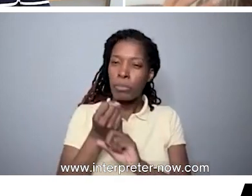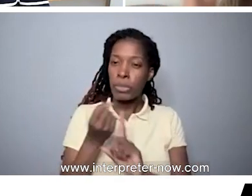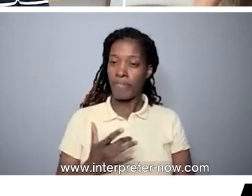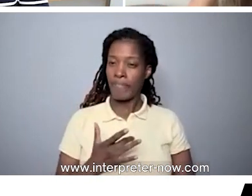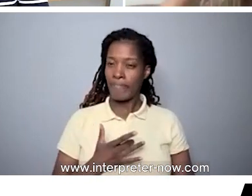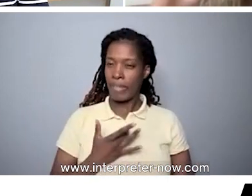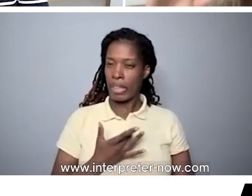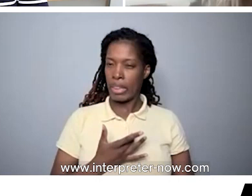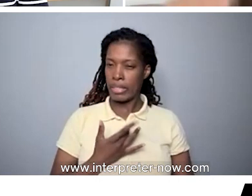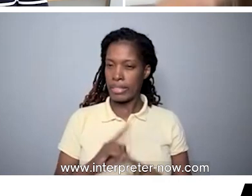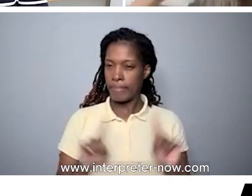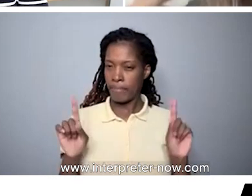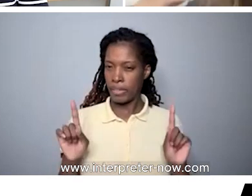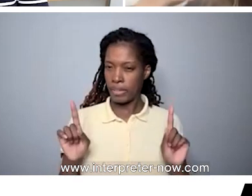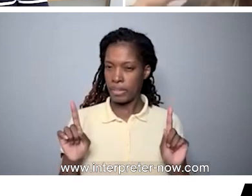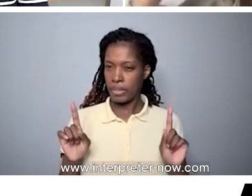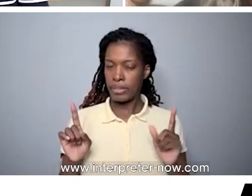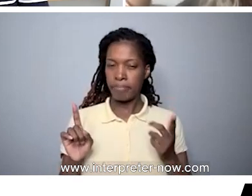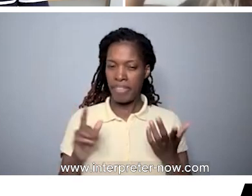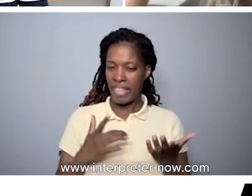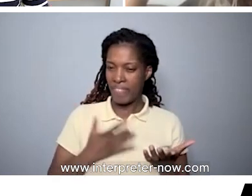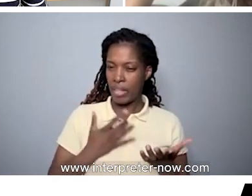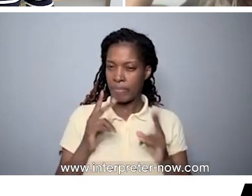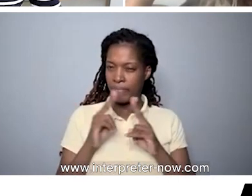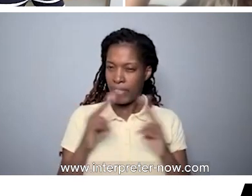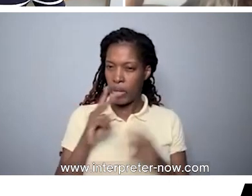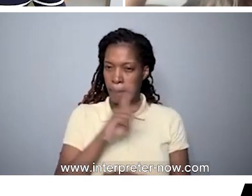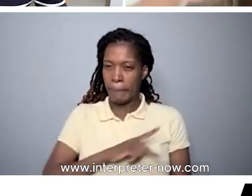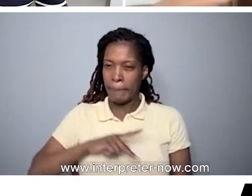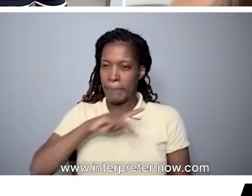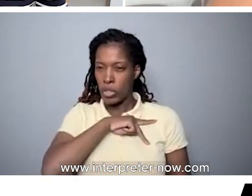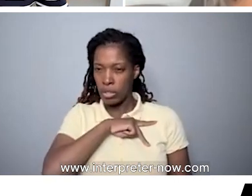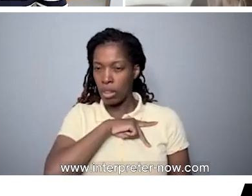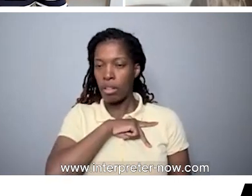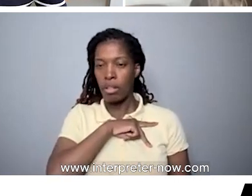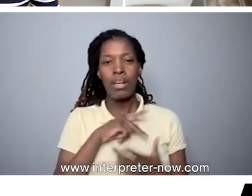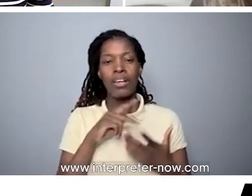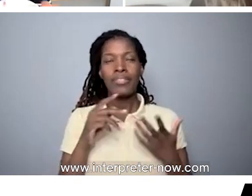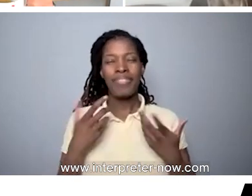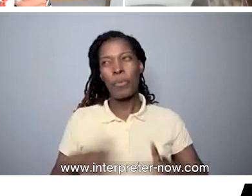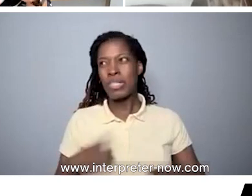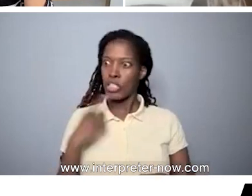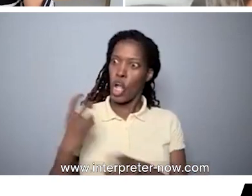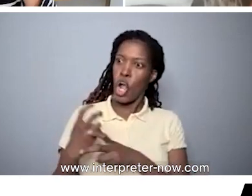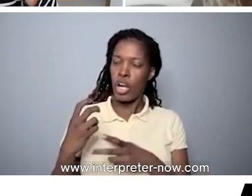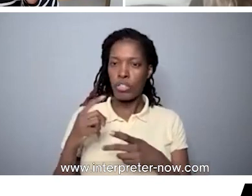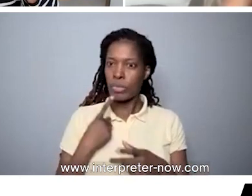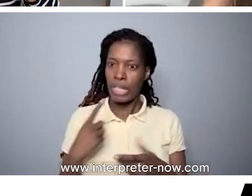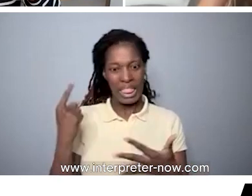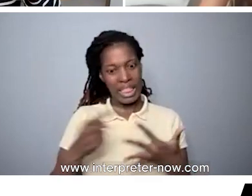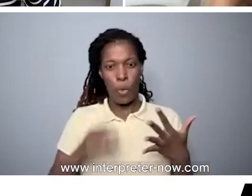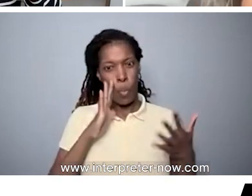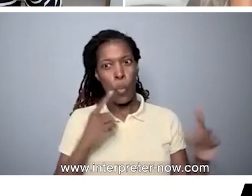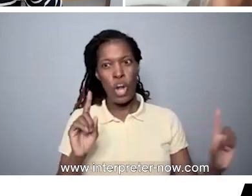personal, I don't want to say it's hard to say like tried and true practices, but it is the framework of position to